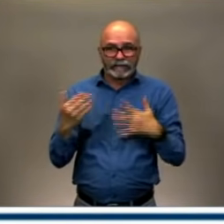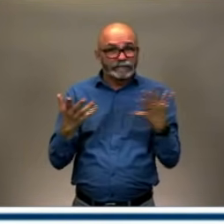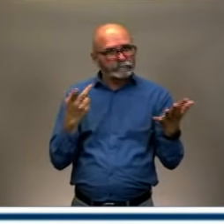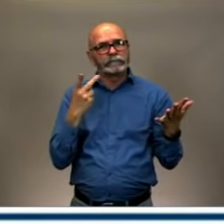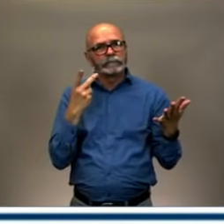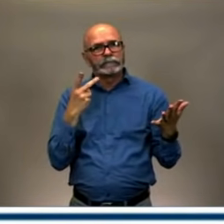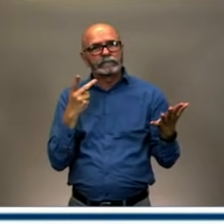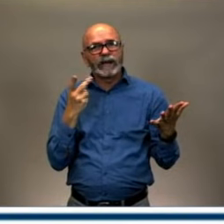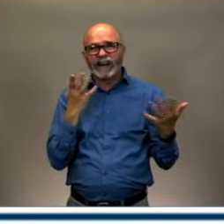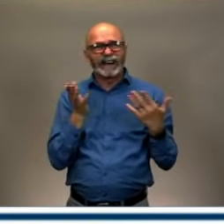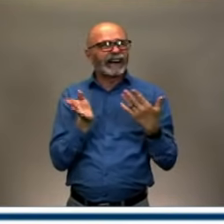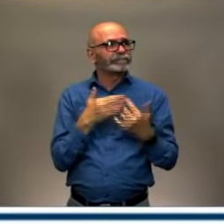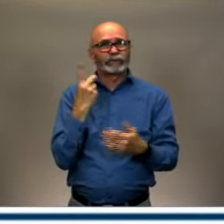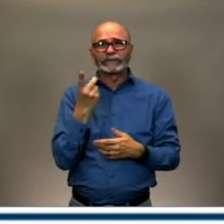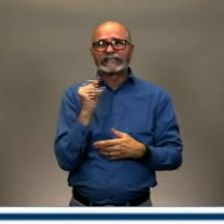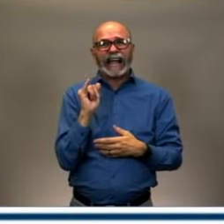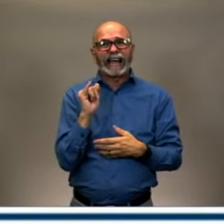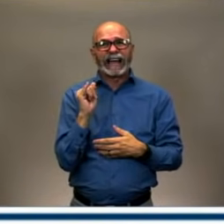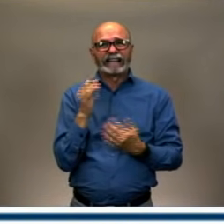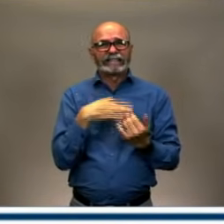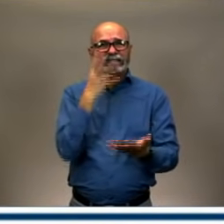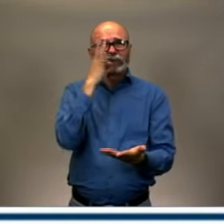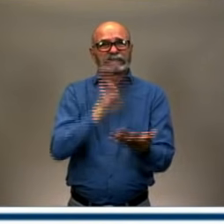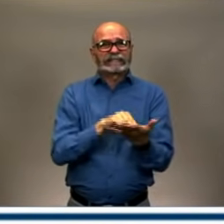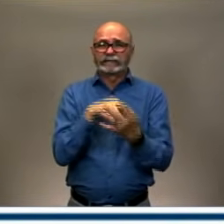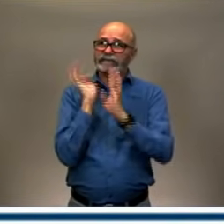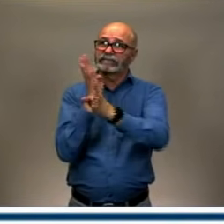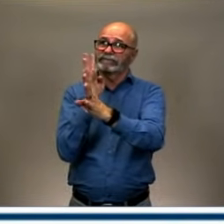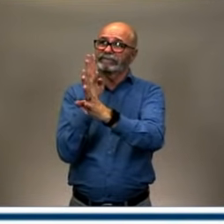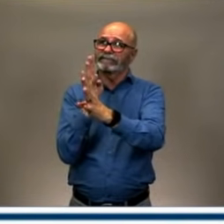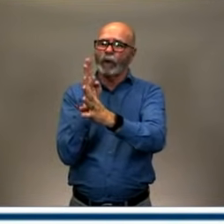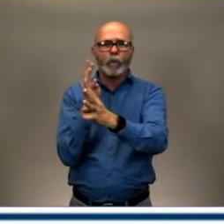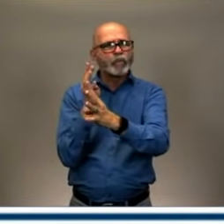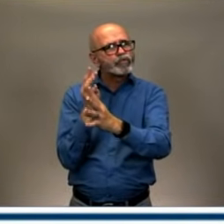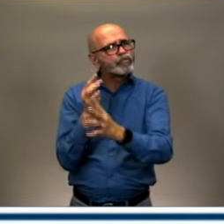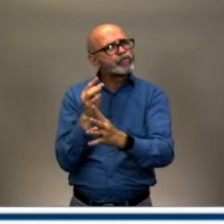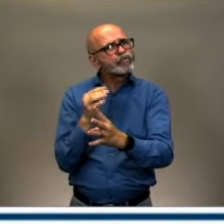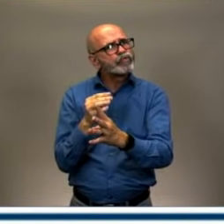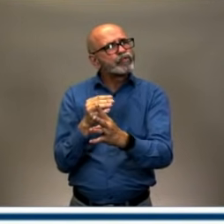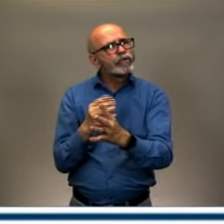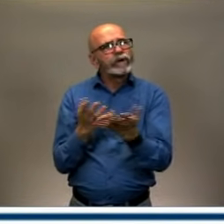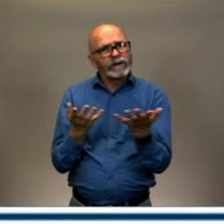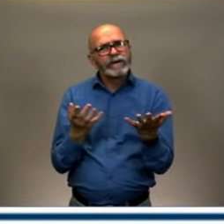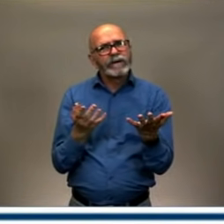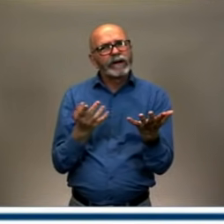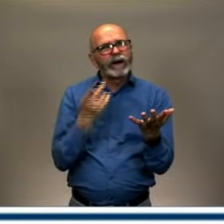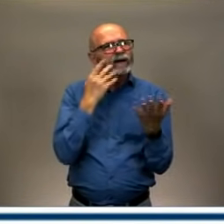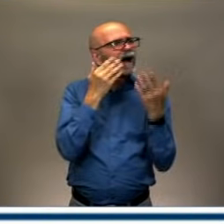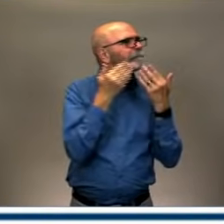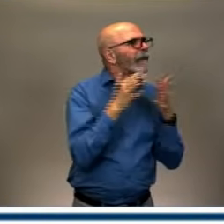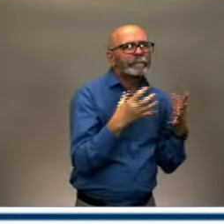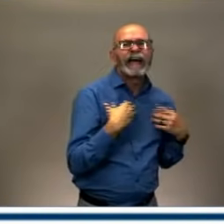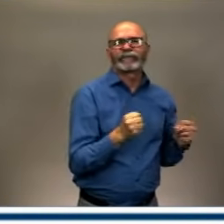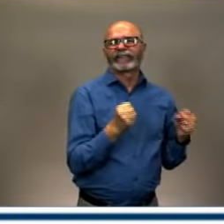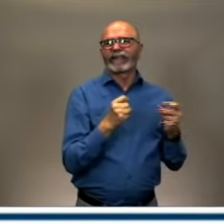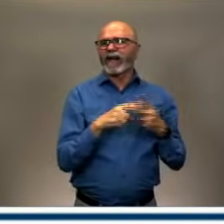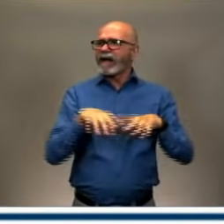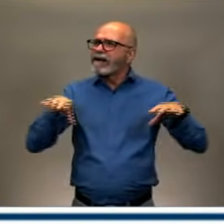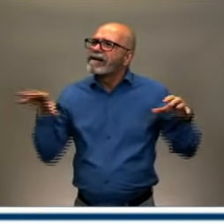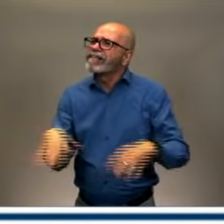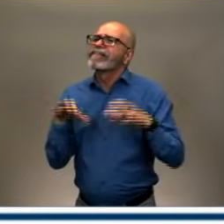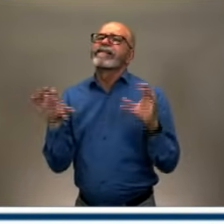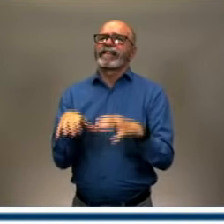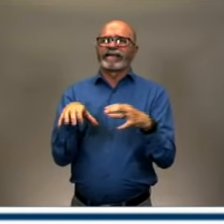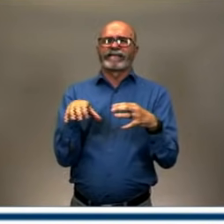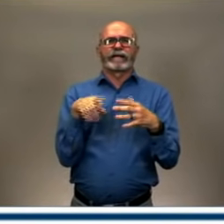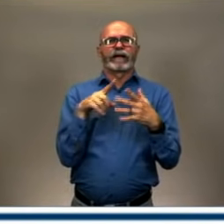almost 4,000 a day at one point. What we're doing in the front end of this, and what public health is doing in the front end of this, which I don't know if is happening anywhere else in the